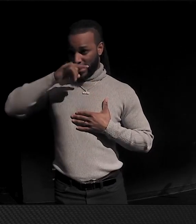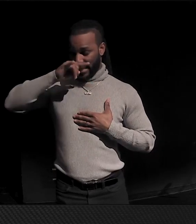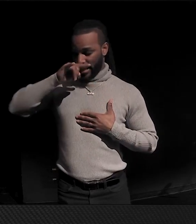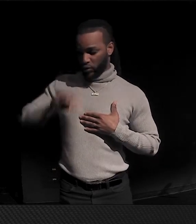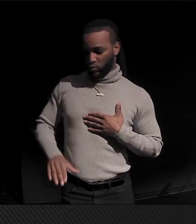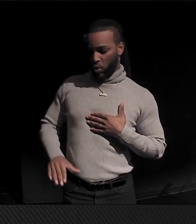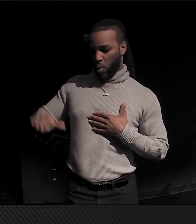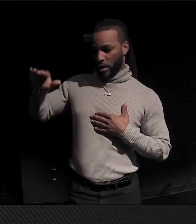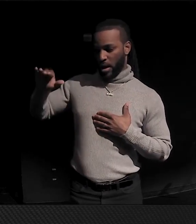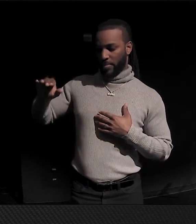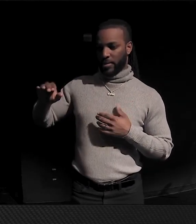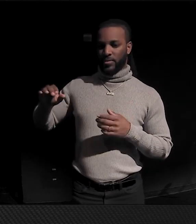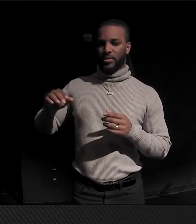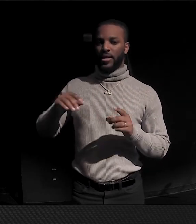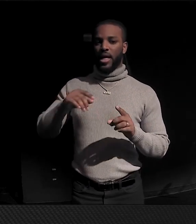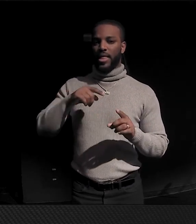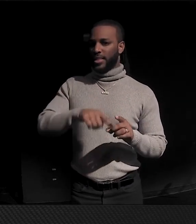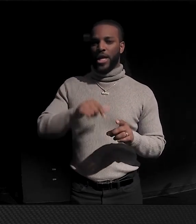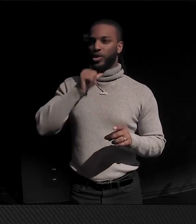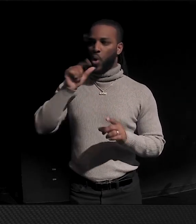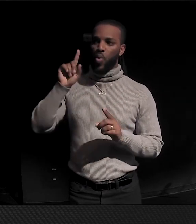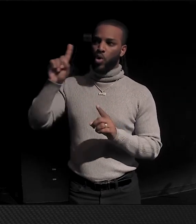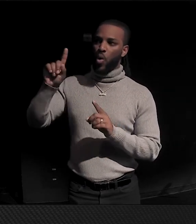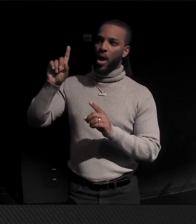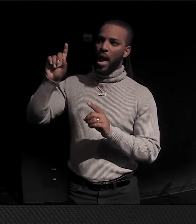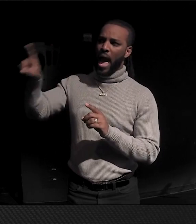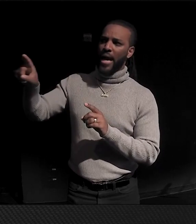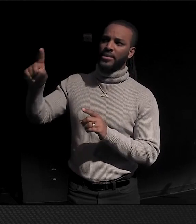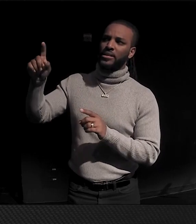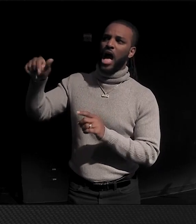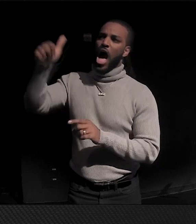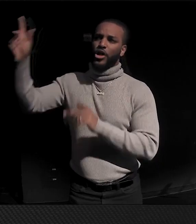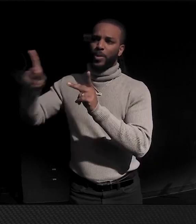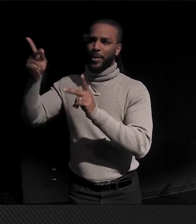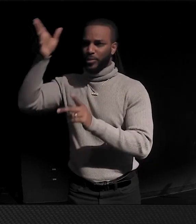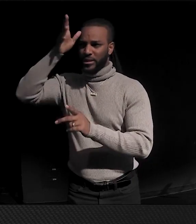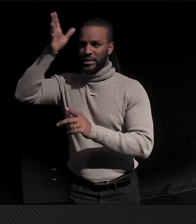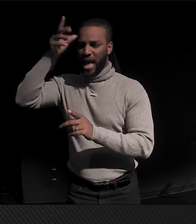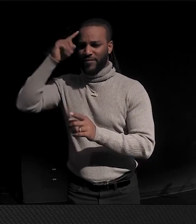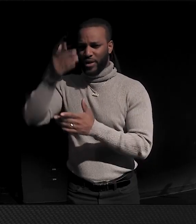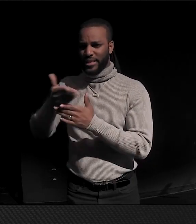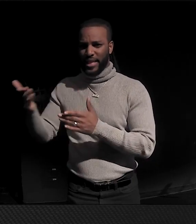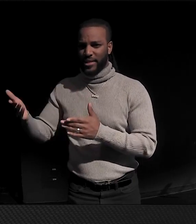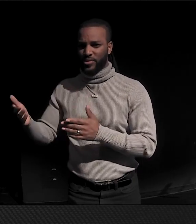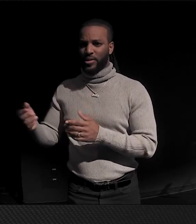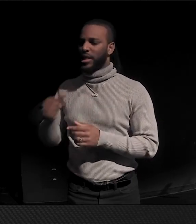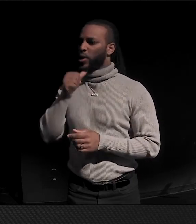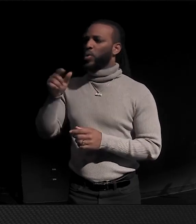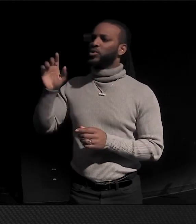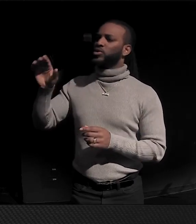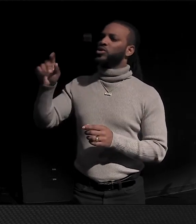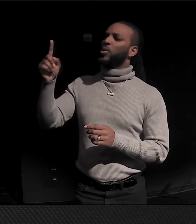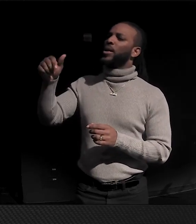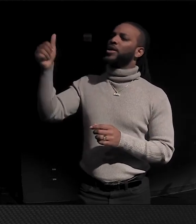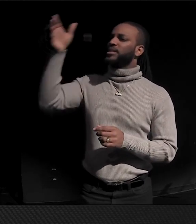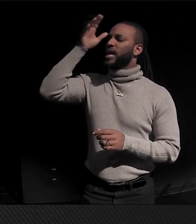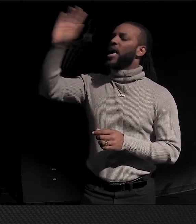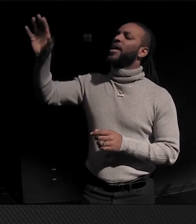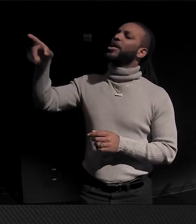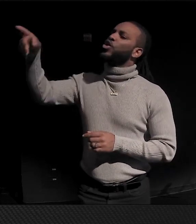growing up, don't go and ask someone else's dad for stuff. Right? They don't go to someone else's dad and say, would you put me through